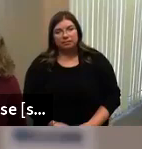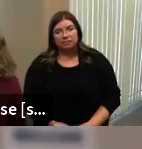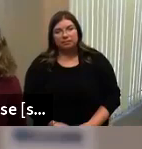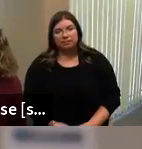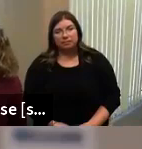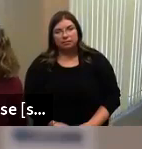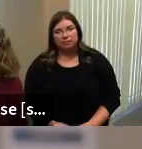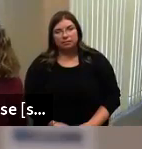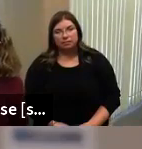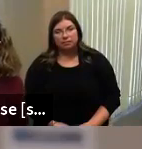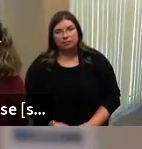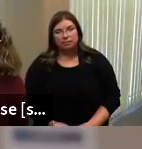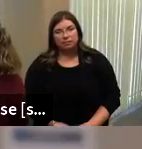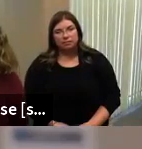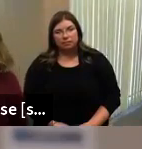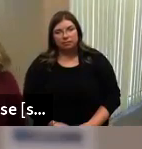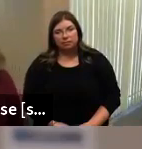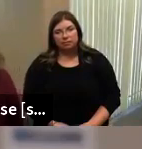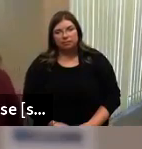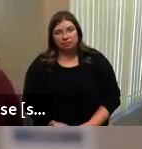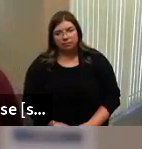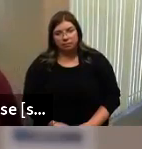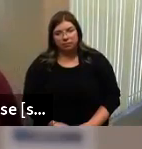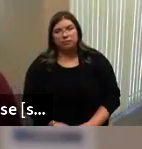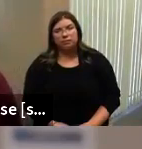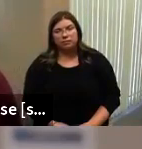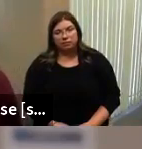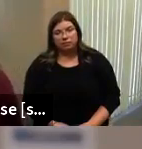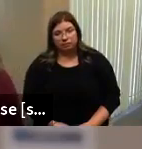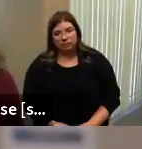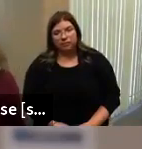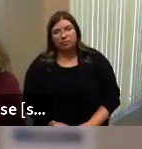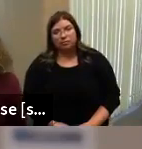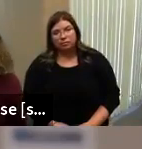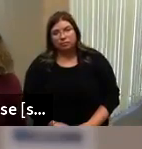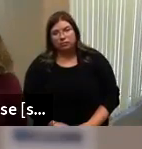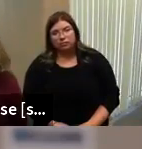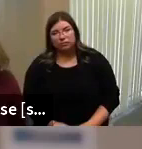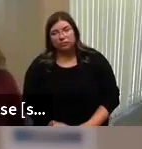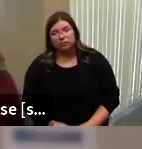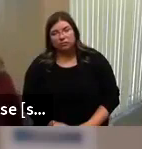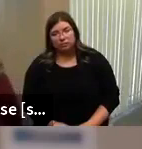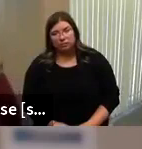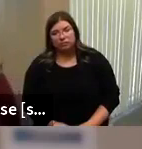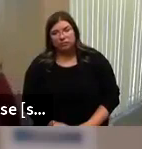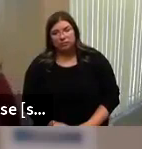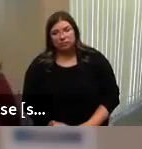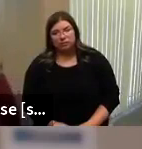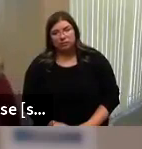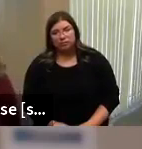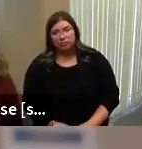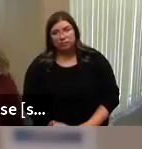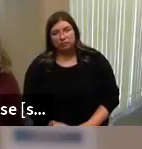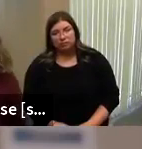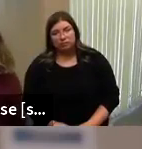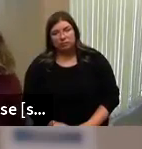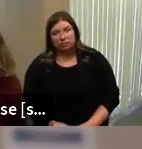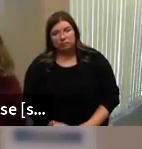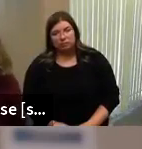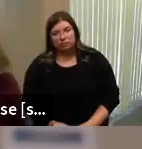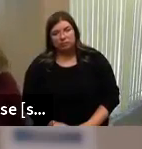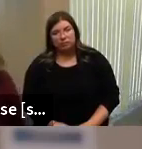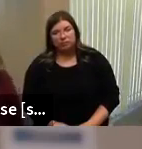But you need to have the knowledge of being bilingual. You need to know English, because you'll be putting sign language into